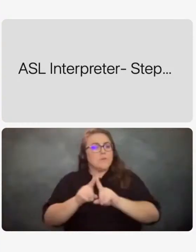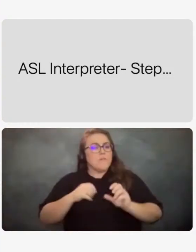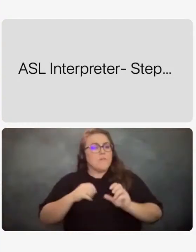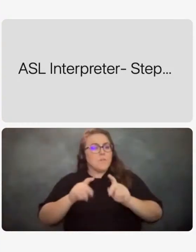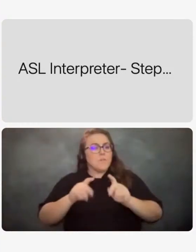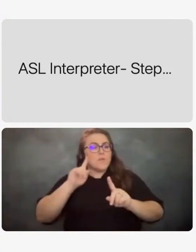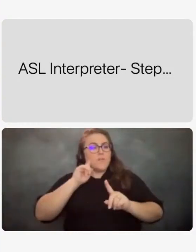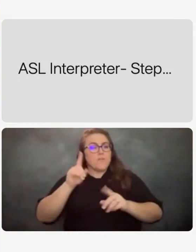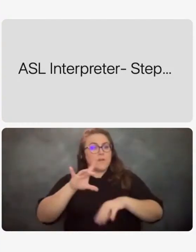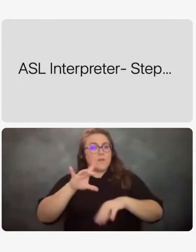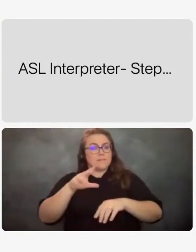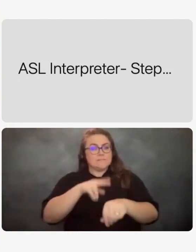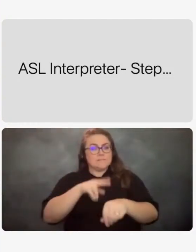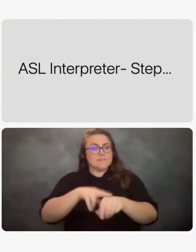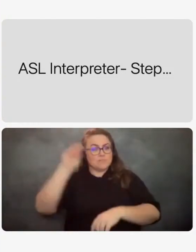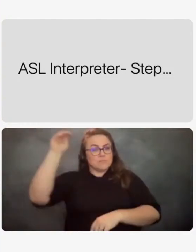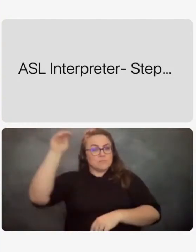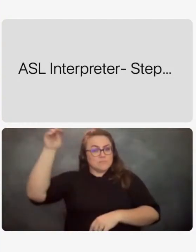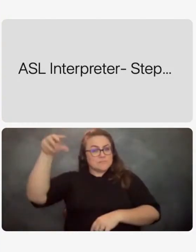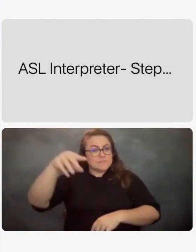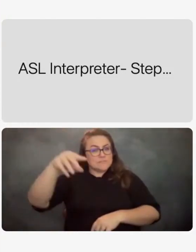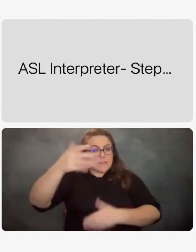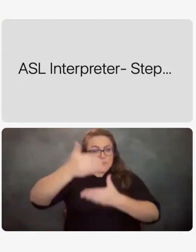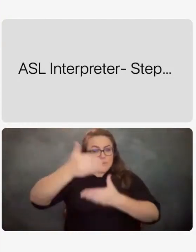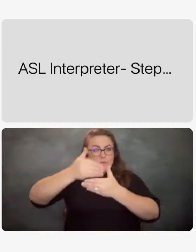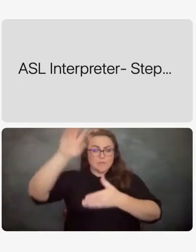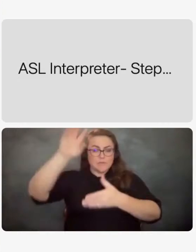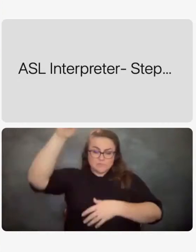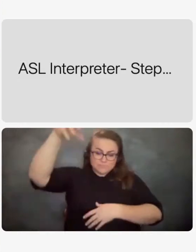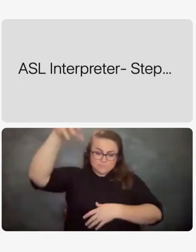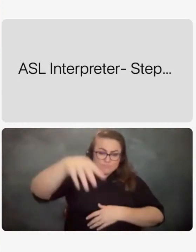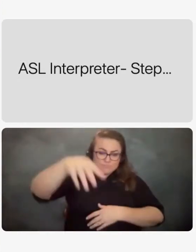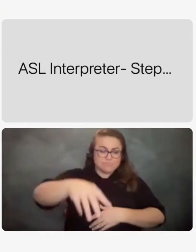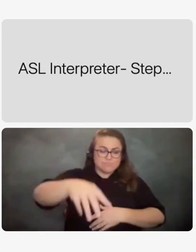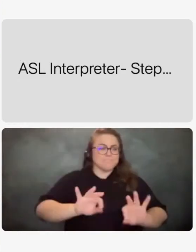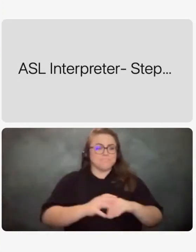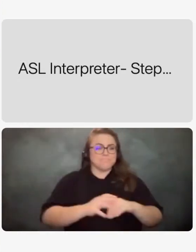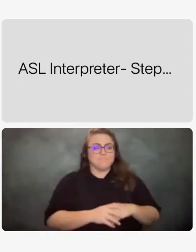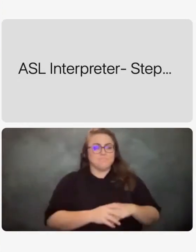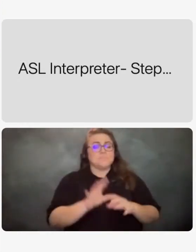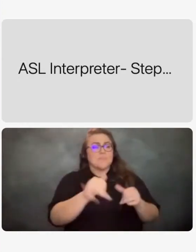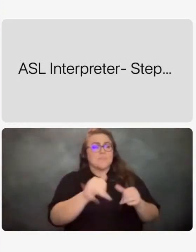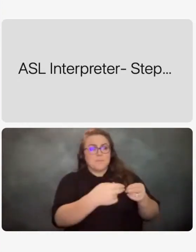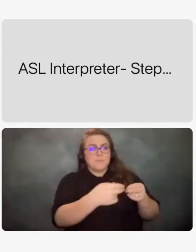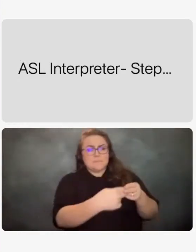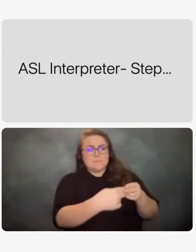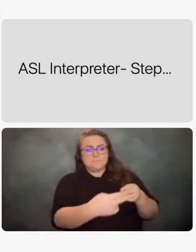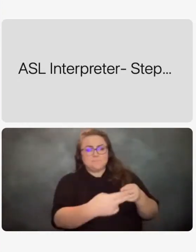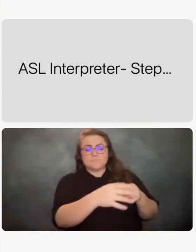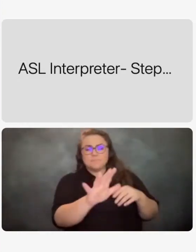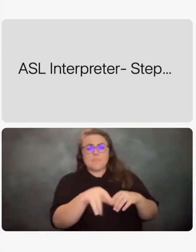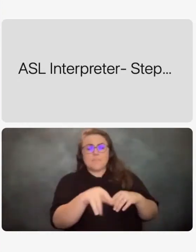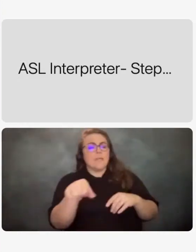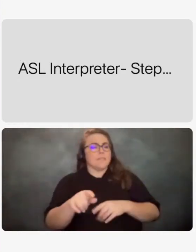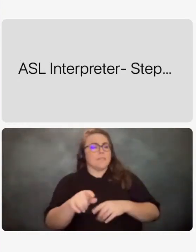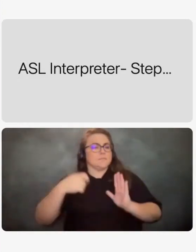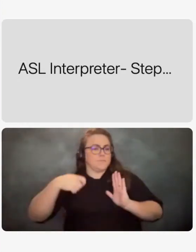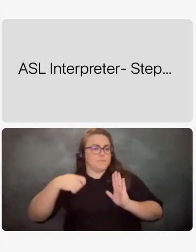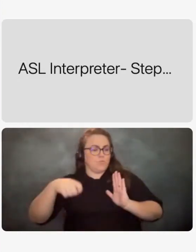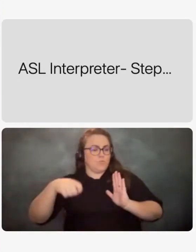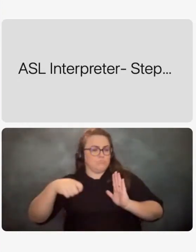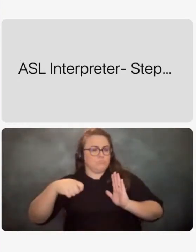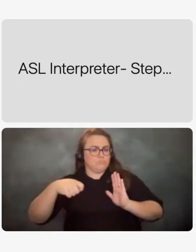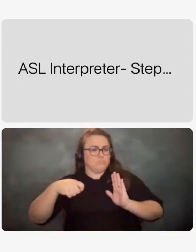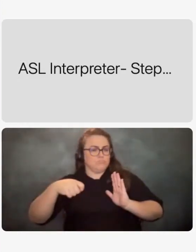Go to the next slide. Now we're going to just show, again, this is just kind of a video fly through and a walkthrough. And again, this is just of